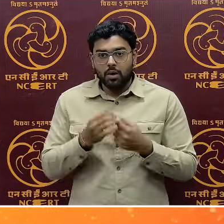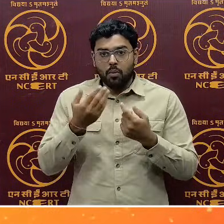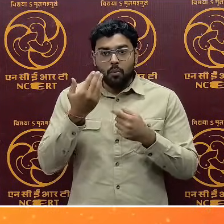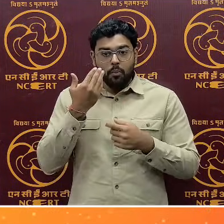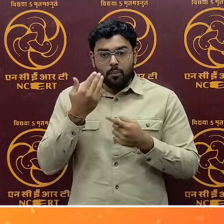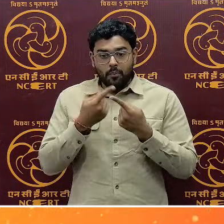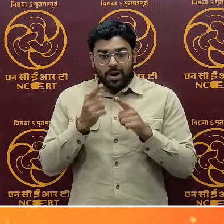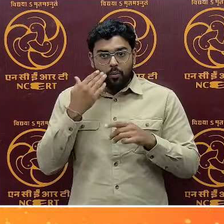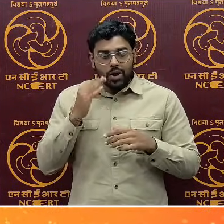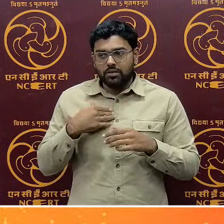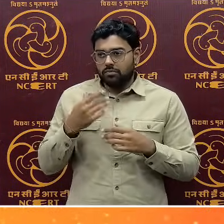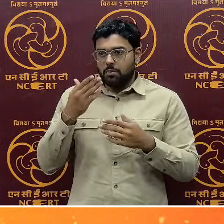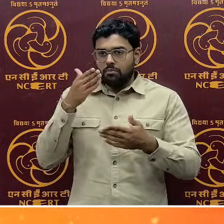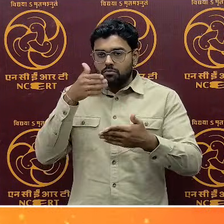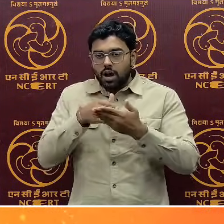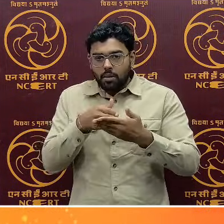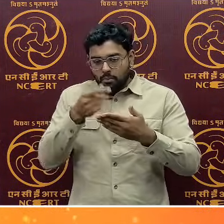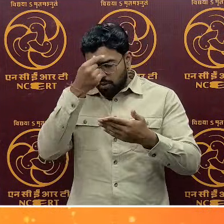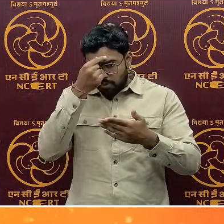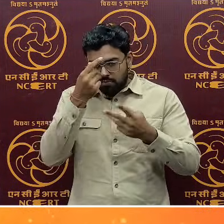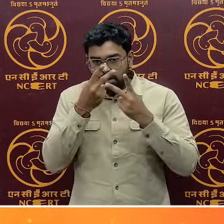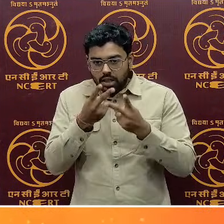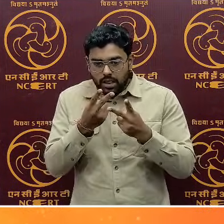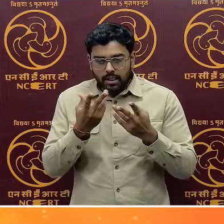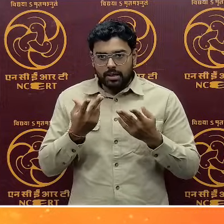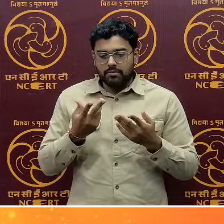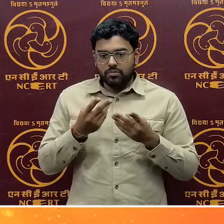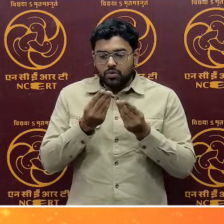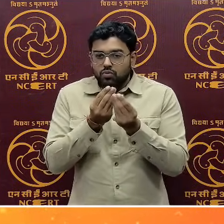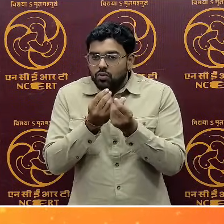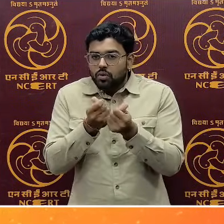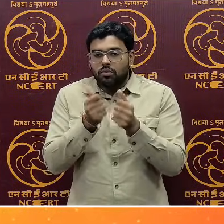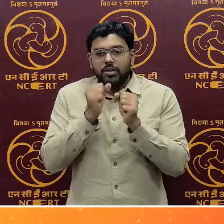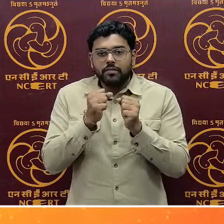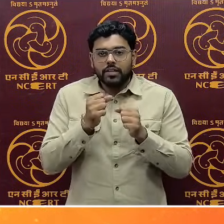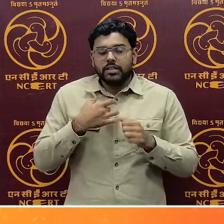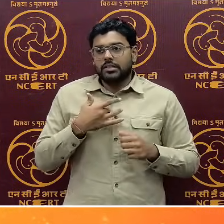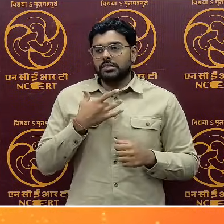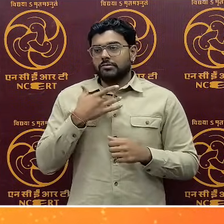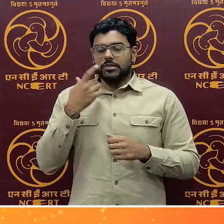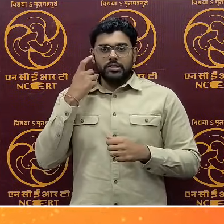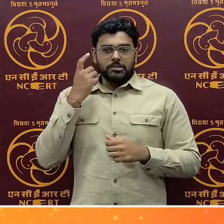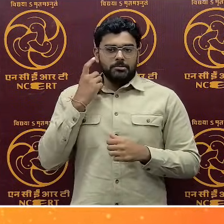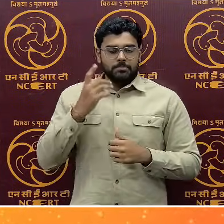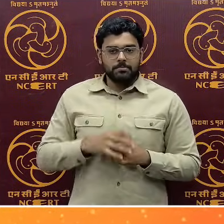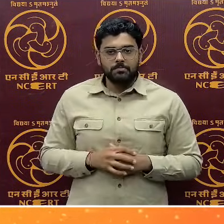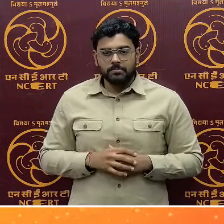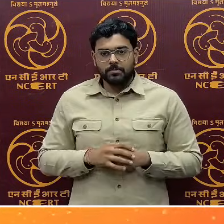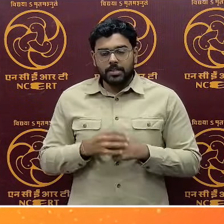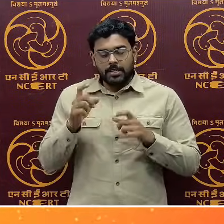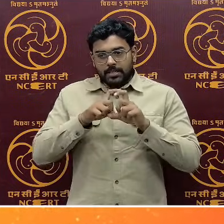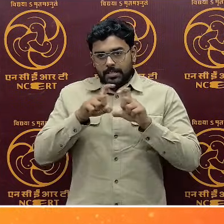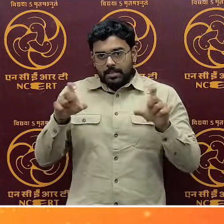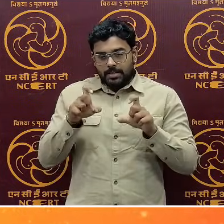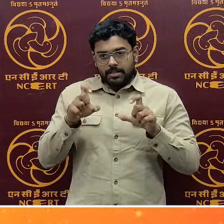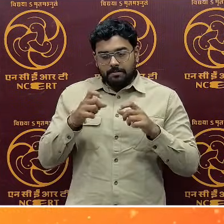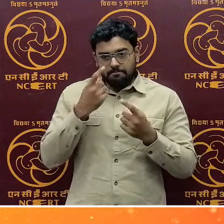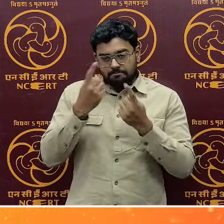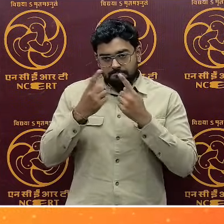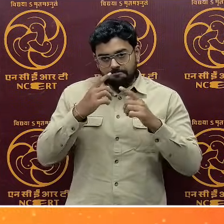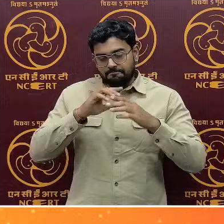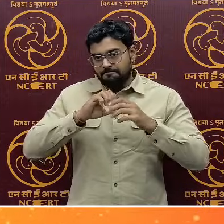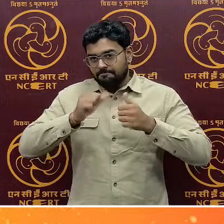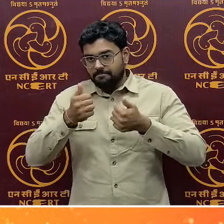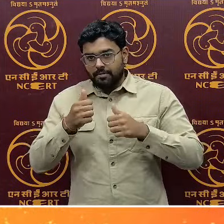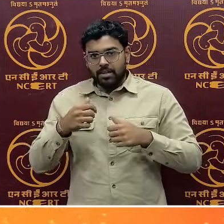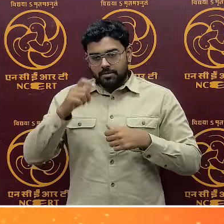up against a case he couldn't solve, he acted at once. He cleared his desk, put on